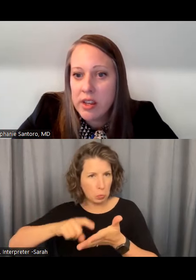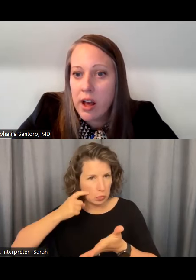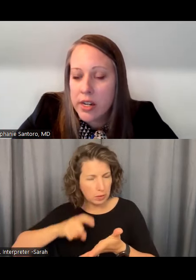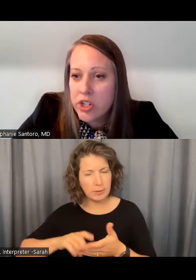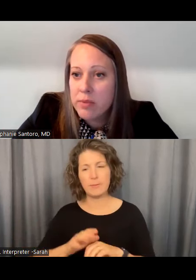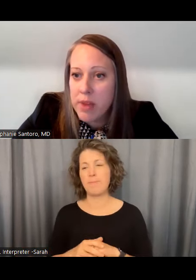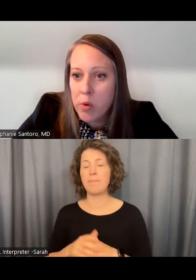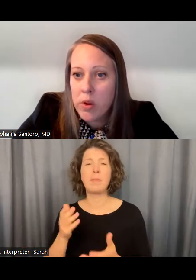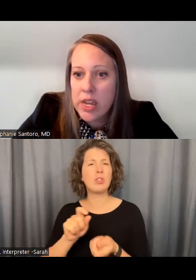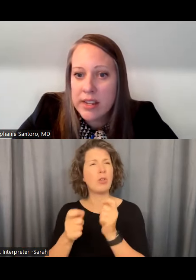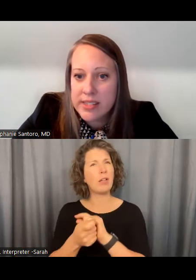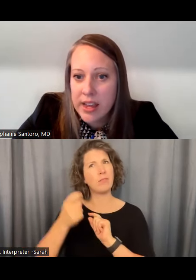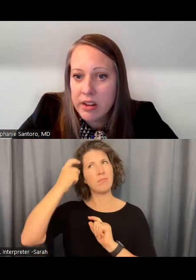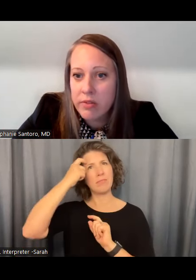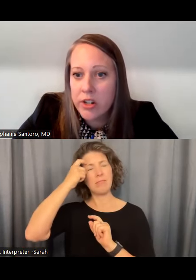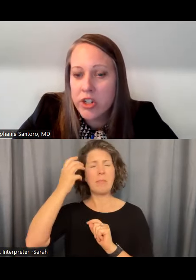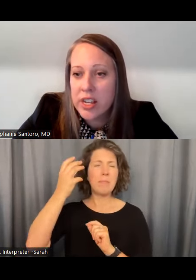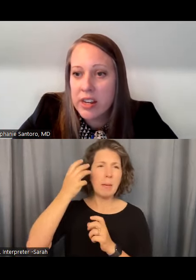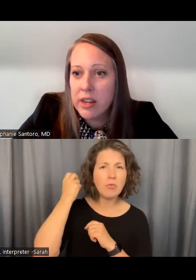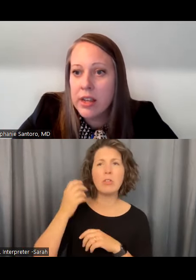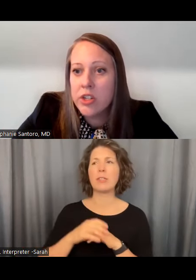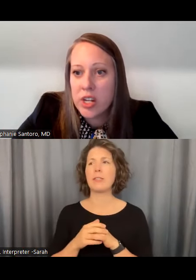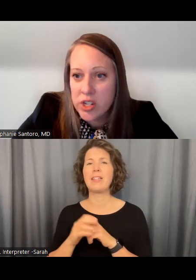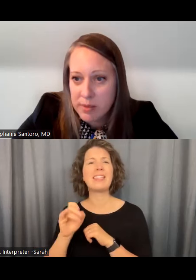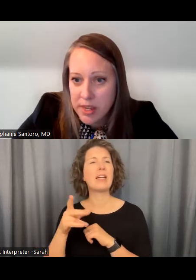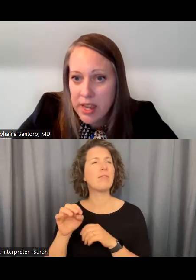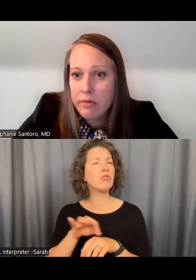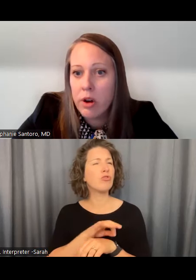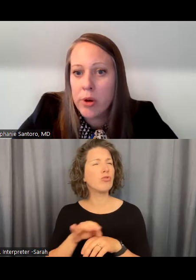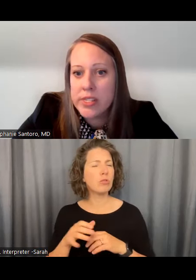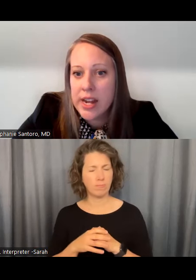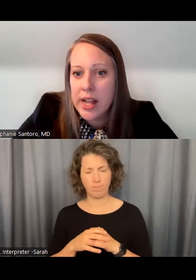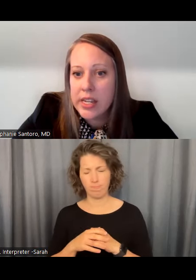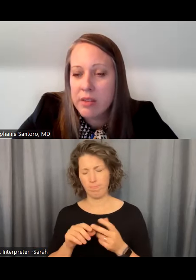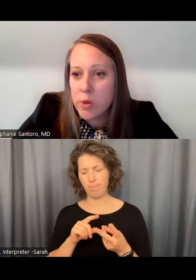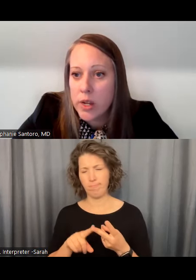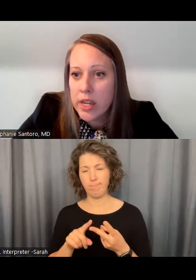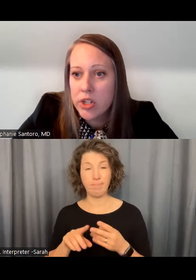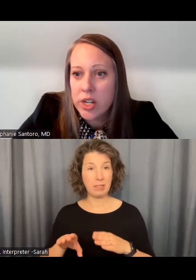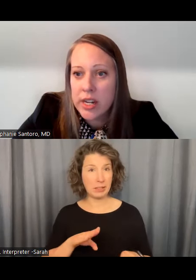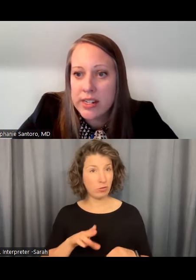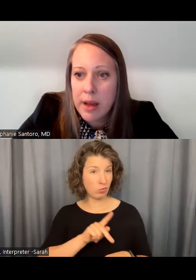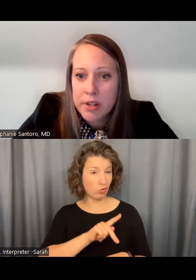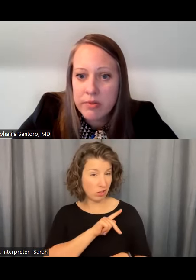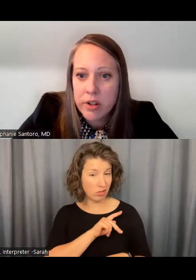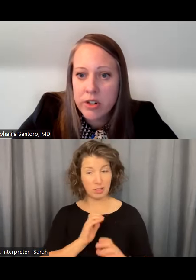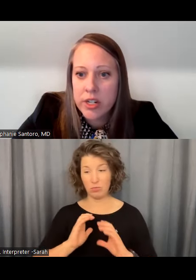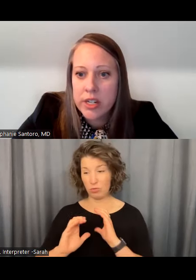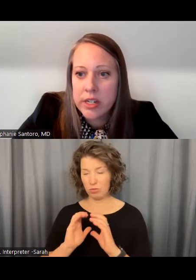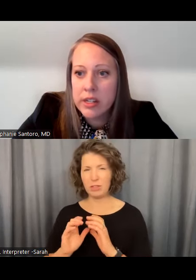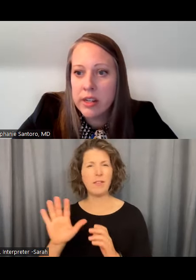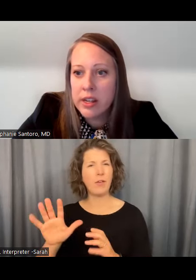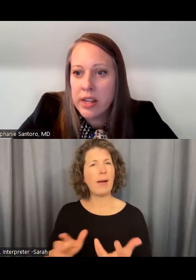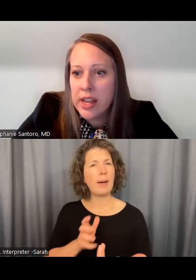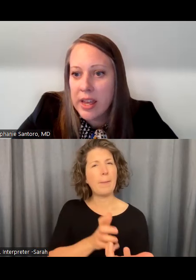changes in cognition, memory, executive function, changes in behavior, personality, communication, adaptive